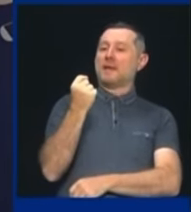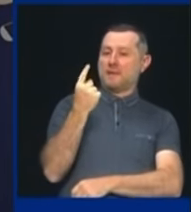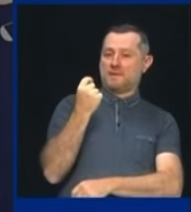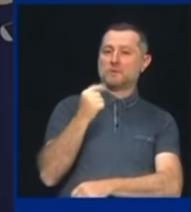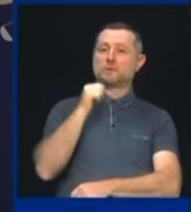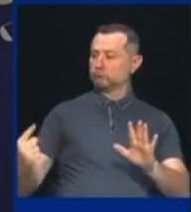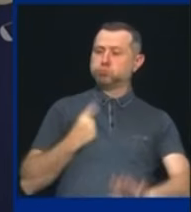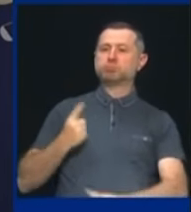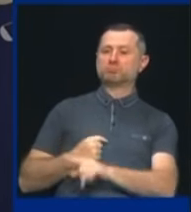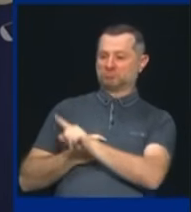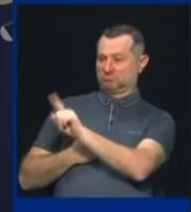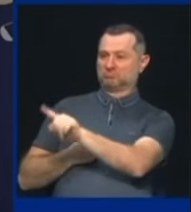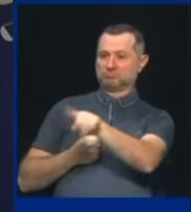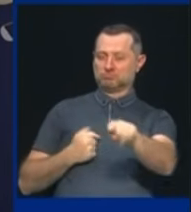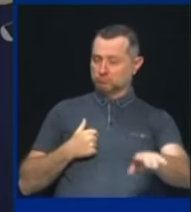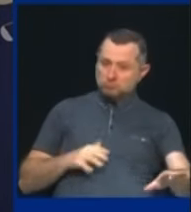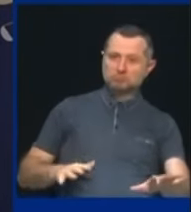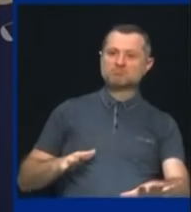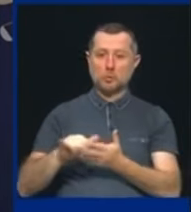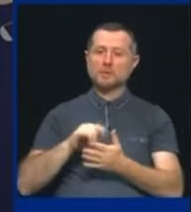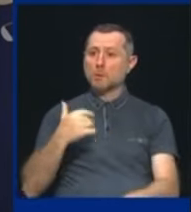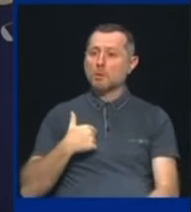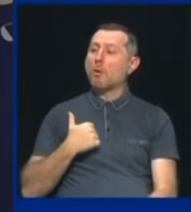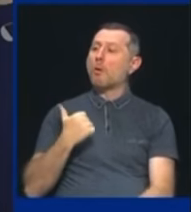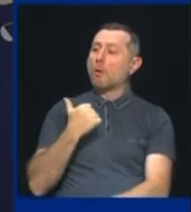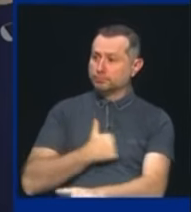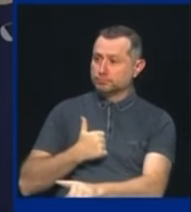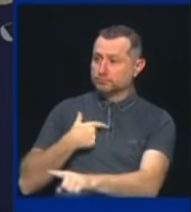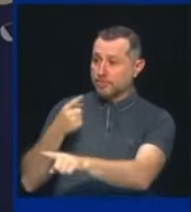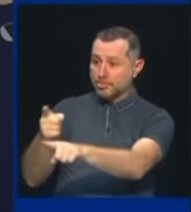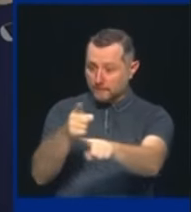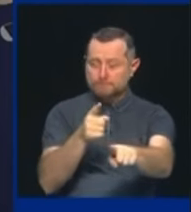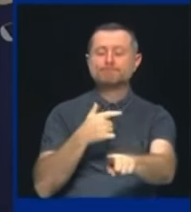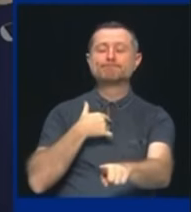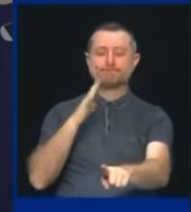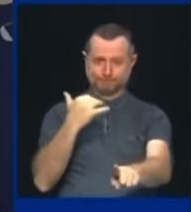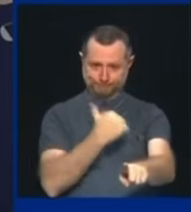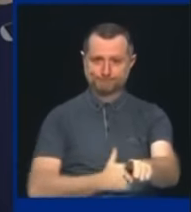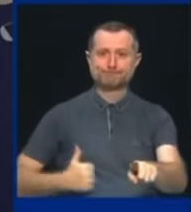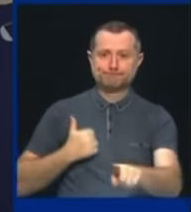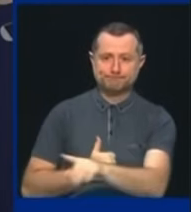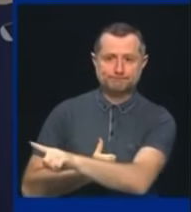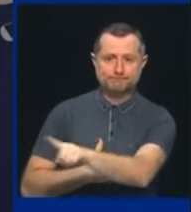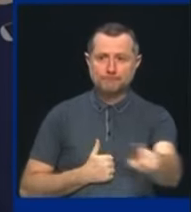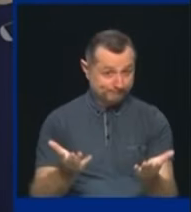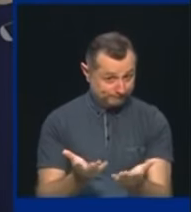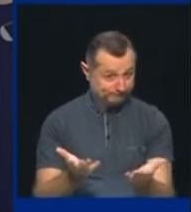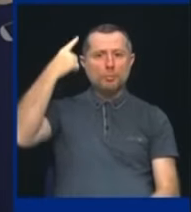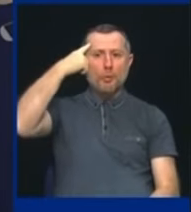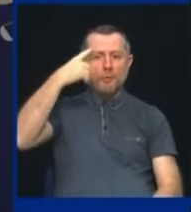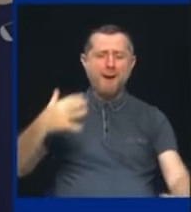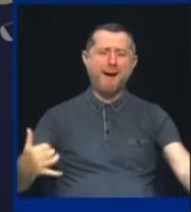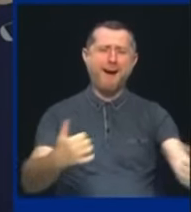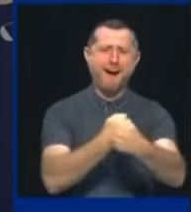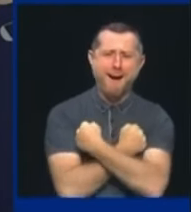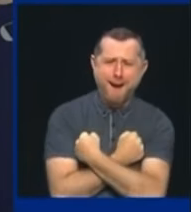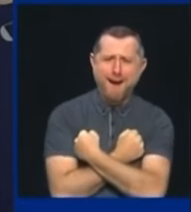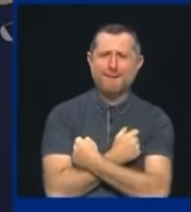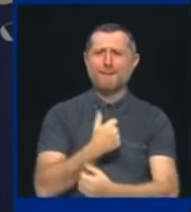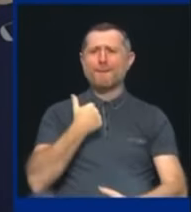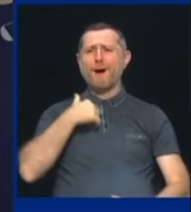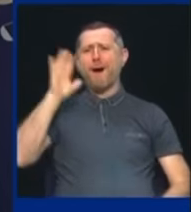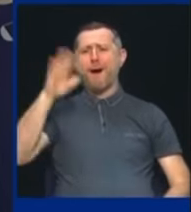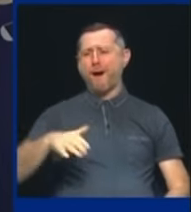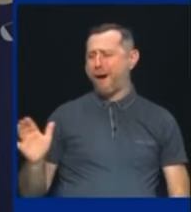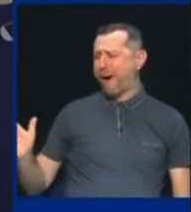offended. And for that, I thought a hug and putting my contact around a staff person